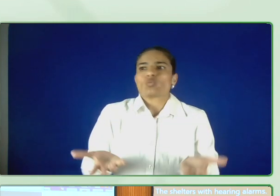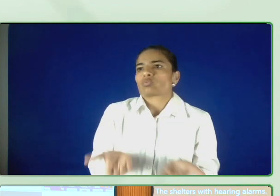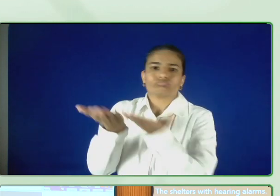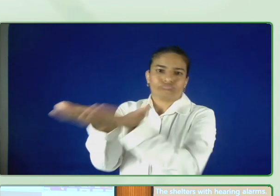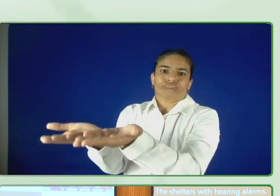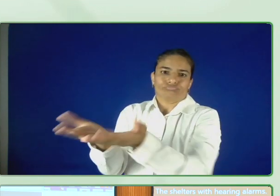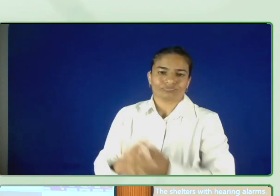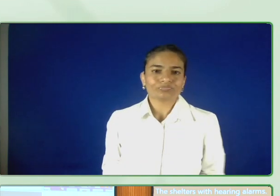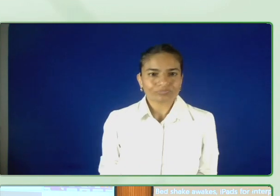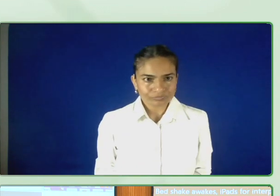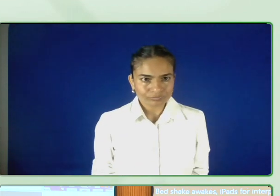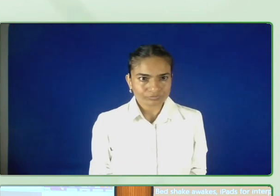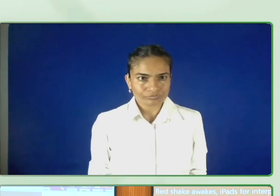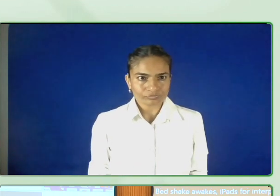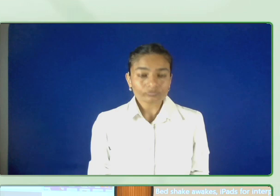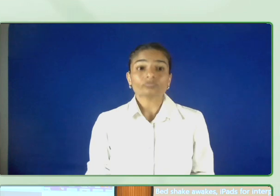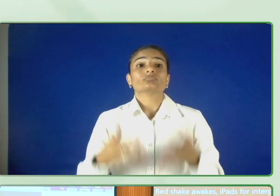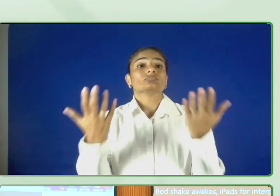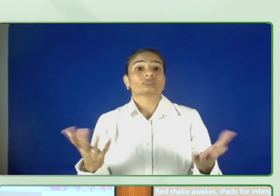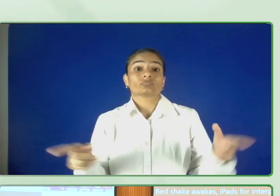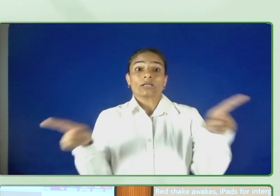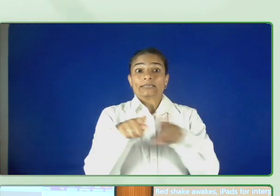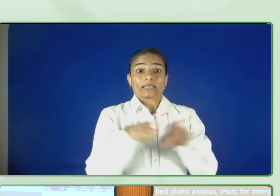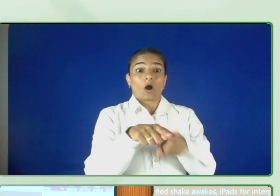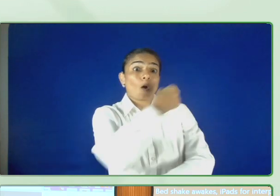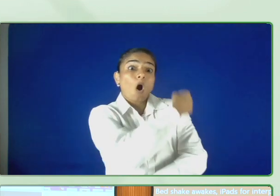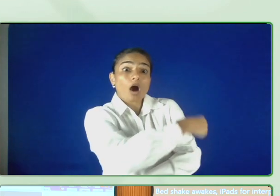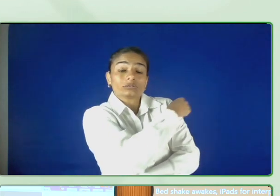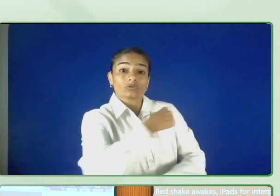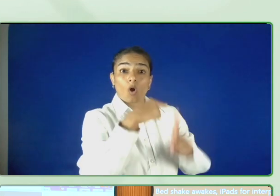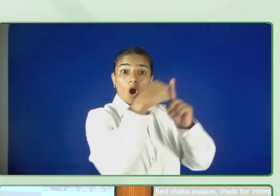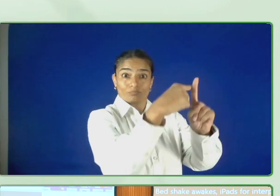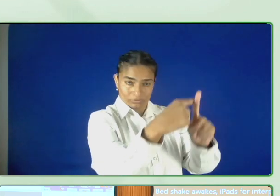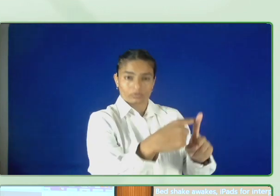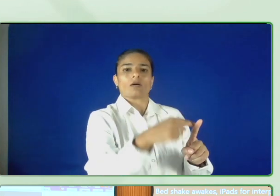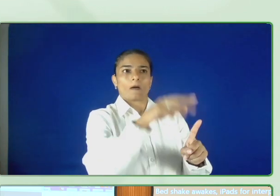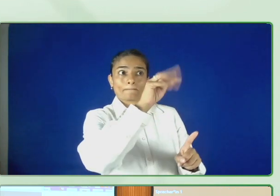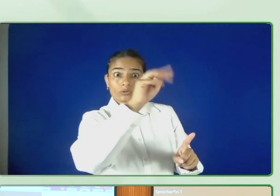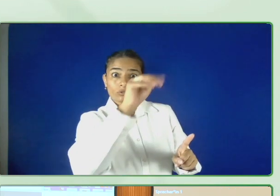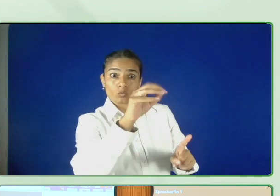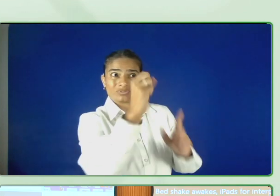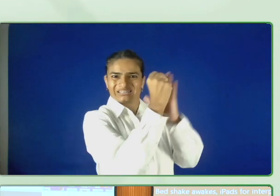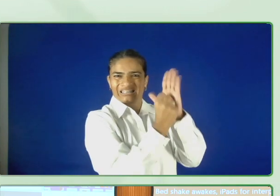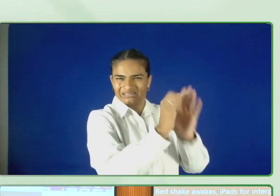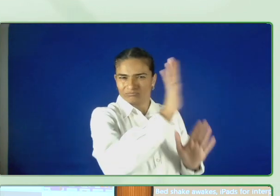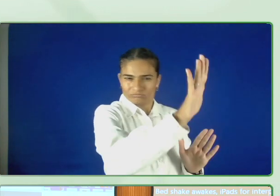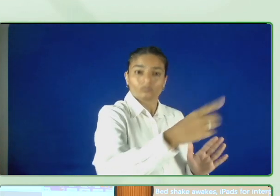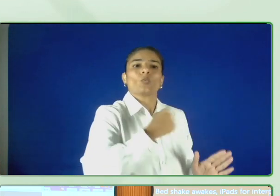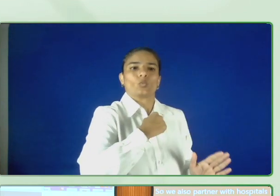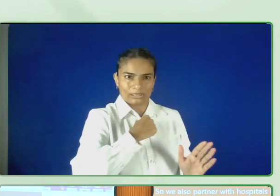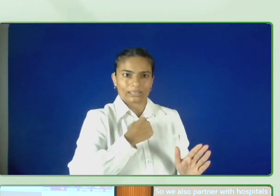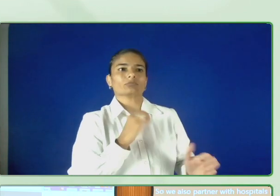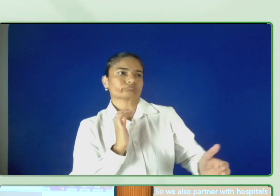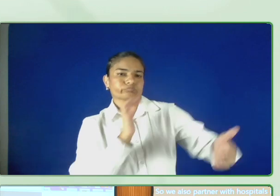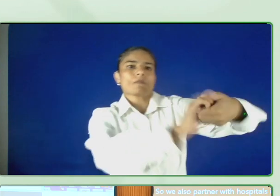So we also partner with hospitals in the state of Minnesota. So if there's a rape victim,